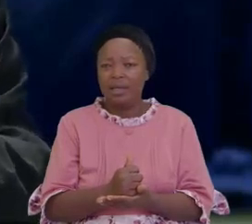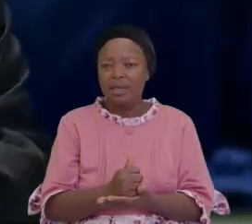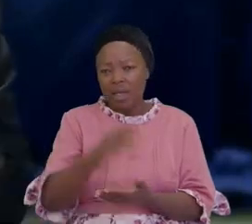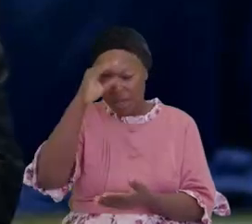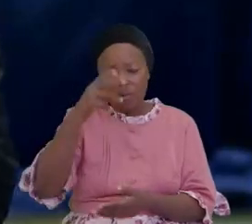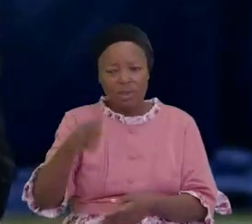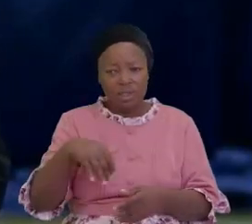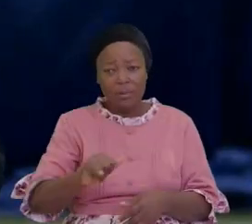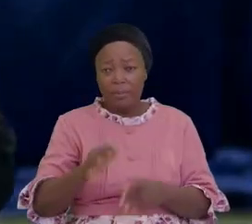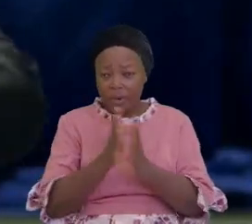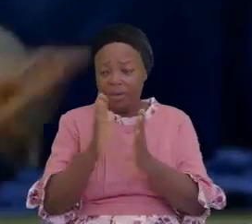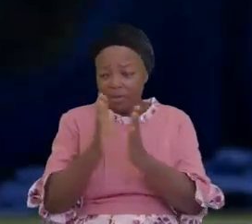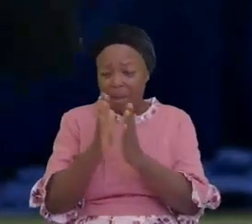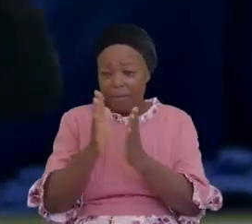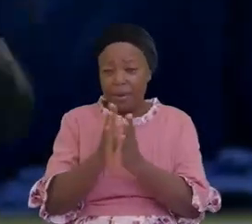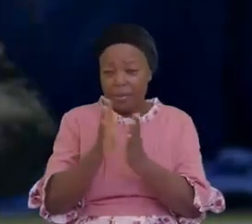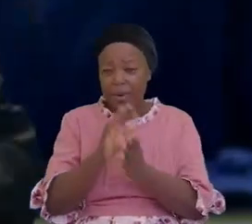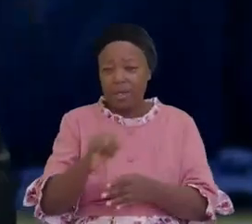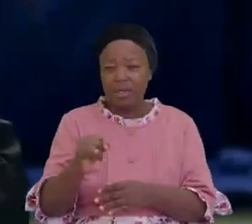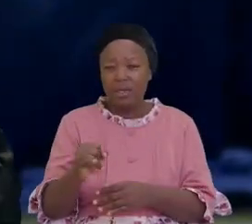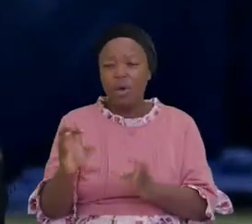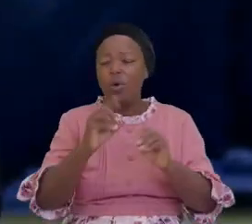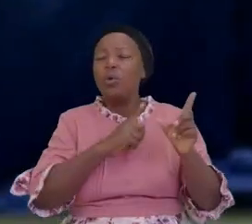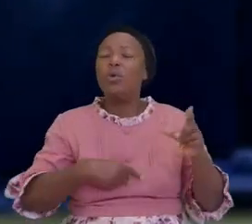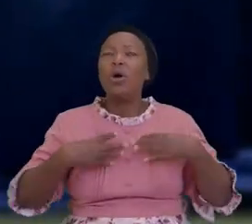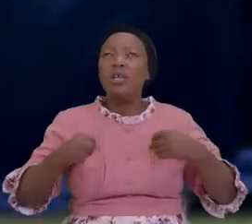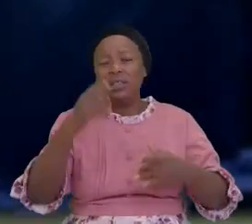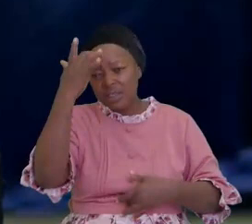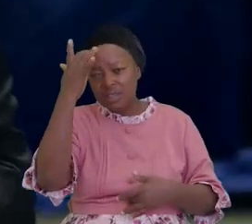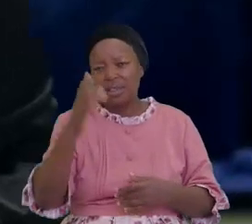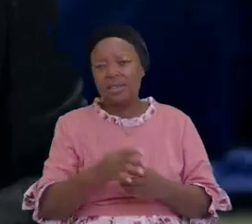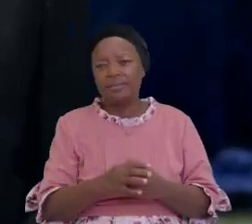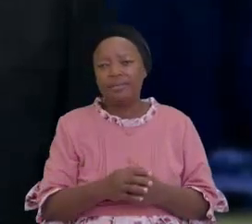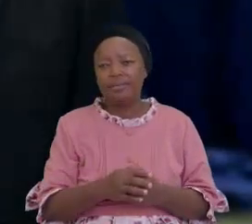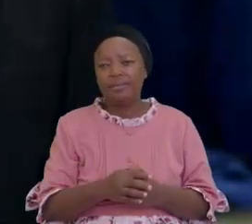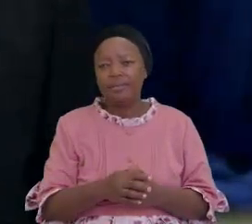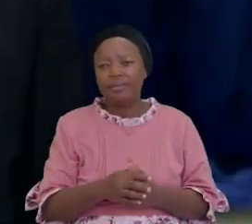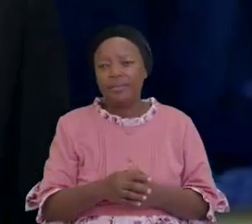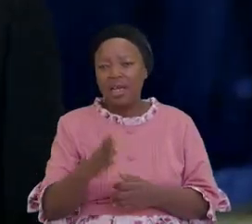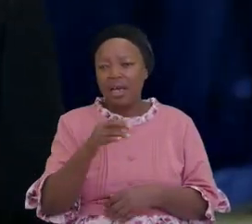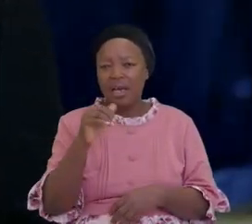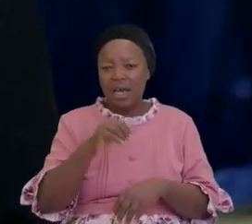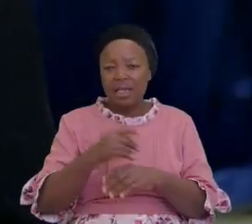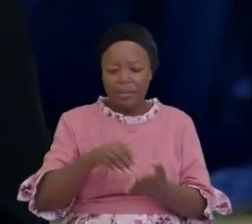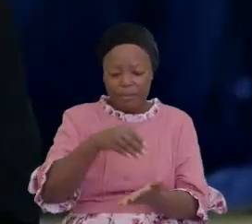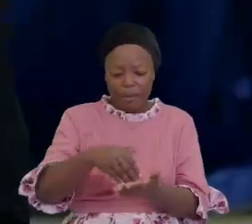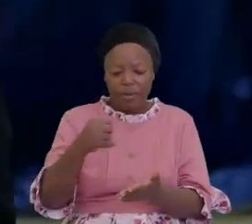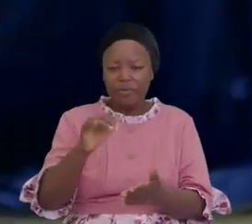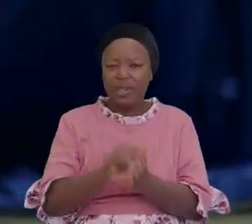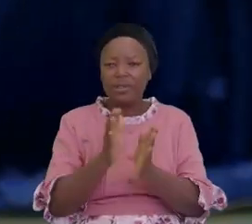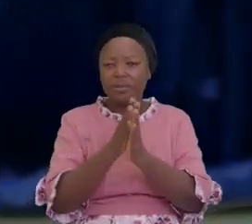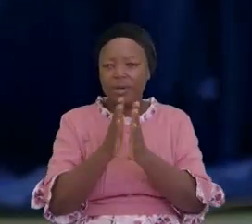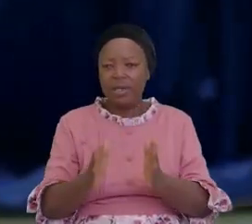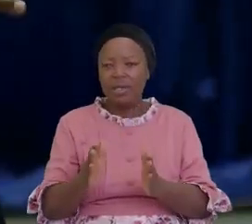and praying. Oh Lord, heal the sick. At the middle of the prayer,